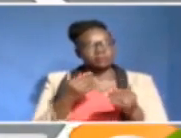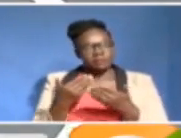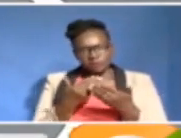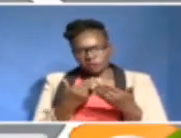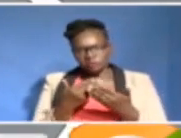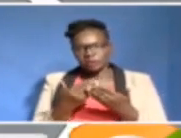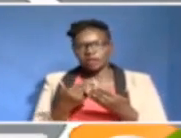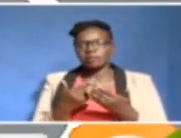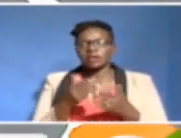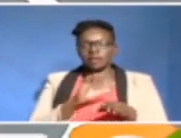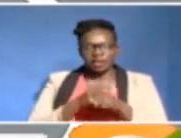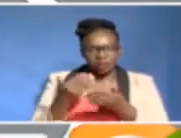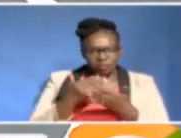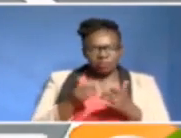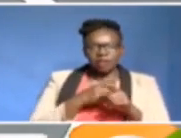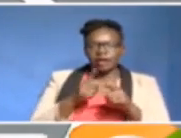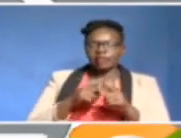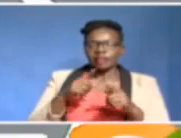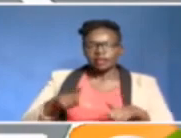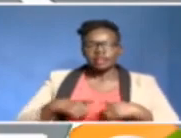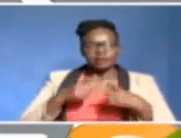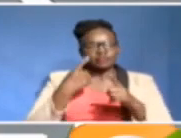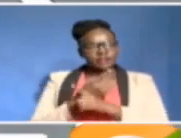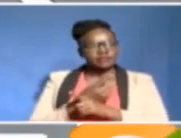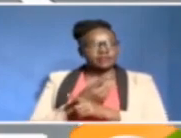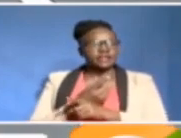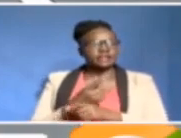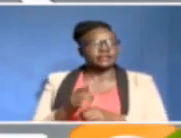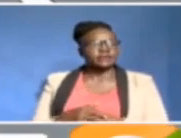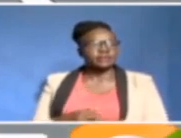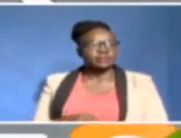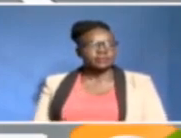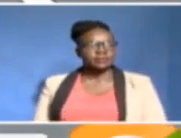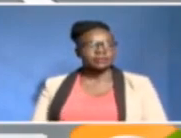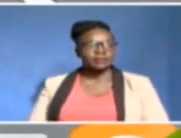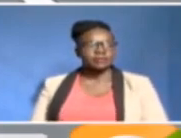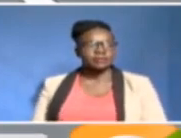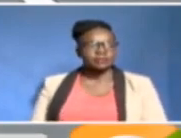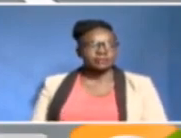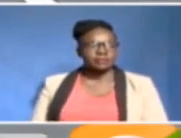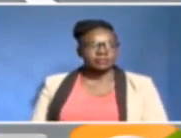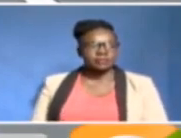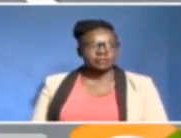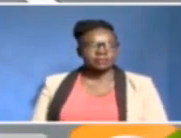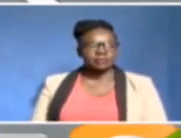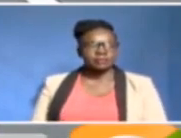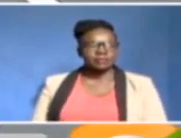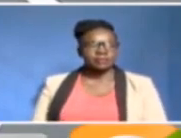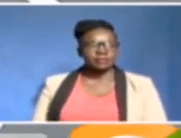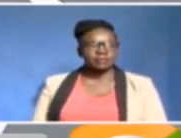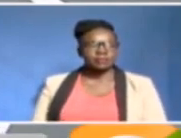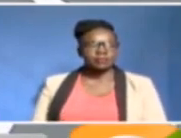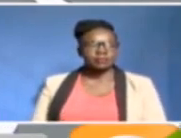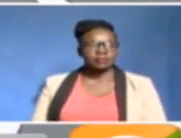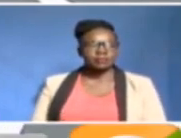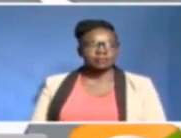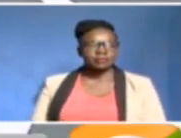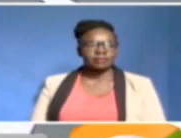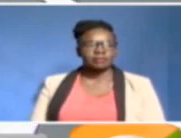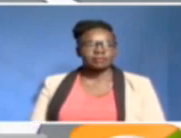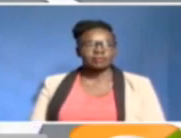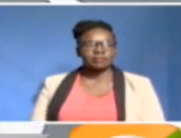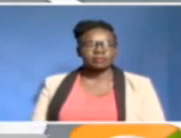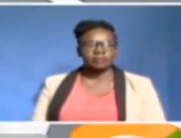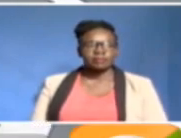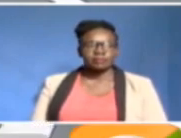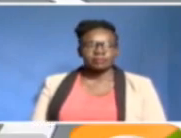can I be this for much longer? And what does it mean in terms of the kind of life I want to live and even the life you want to